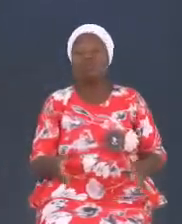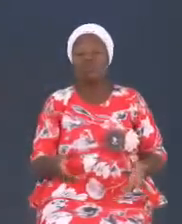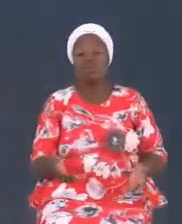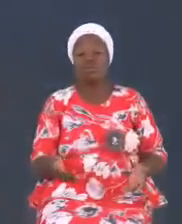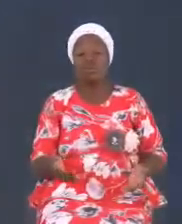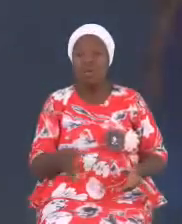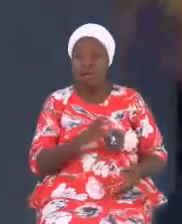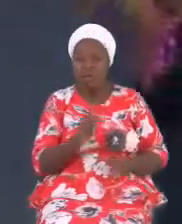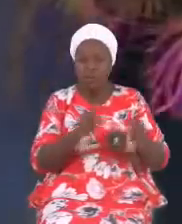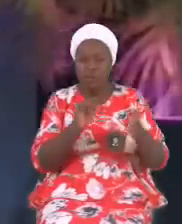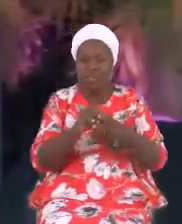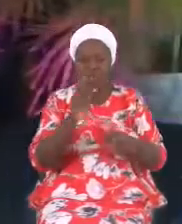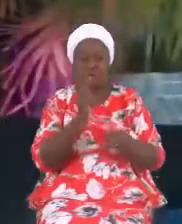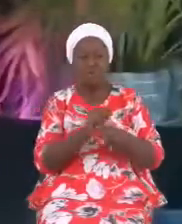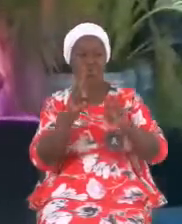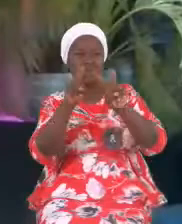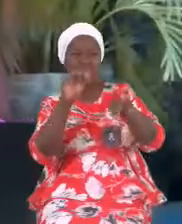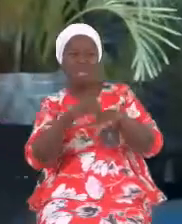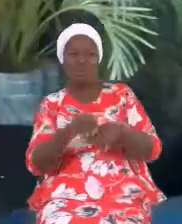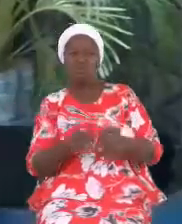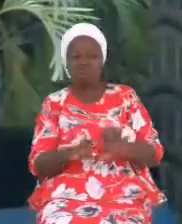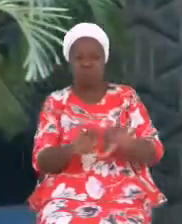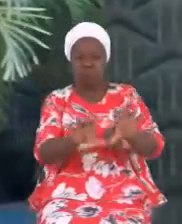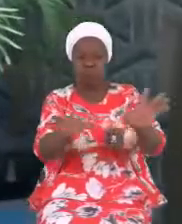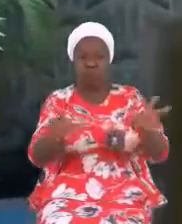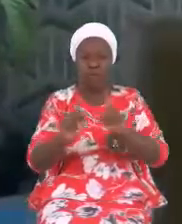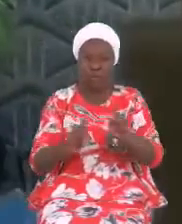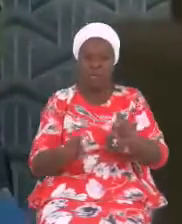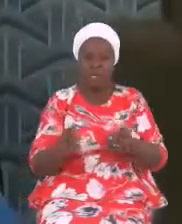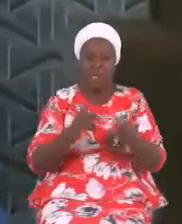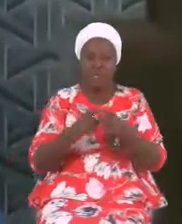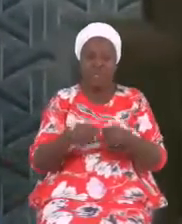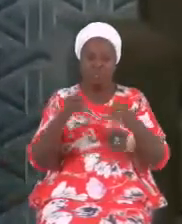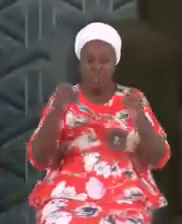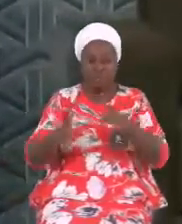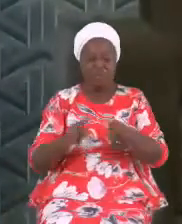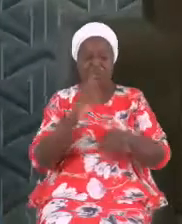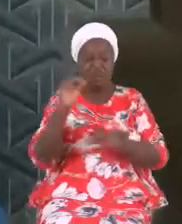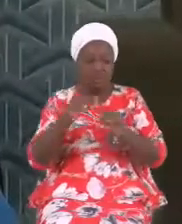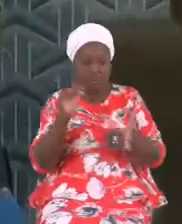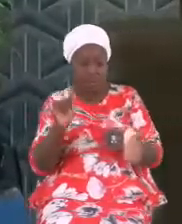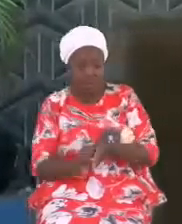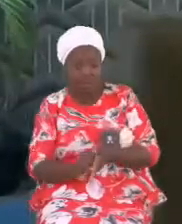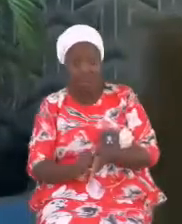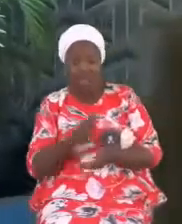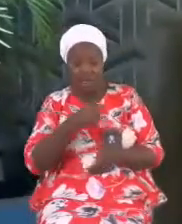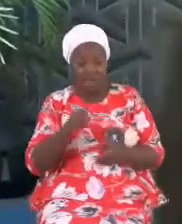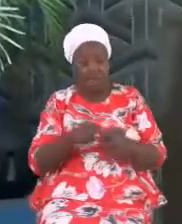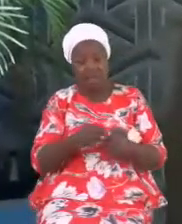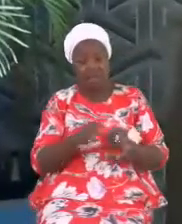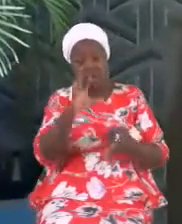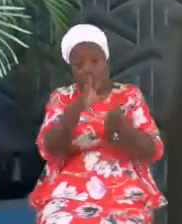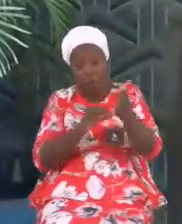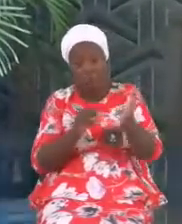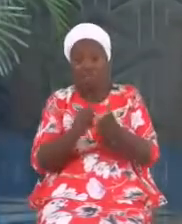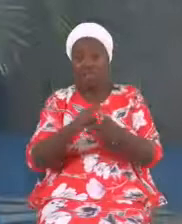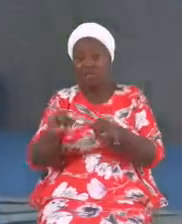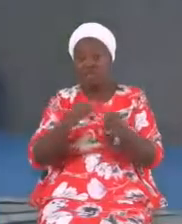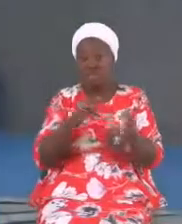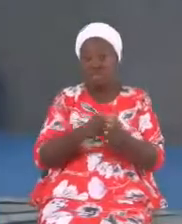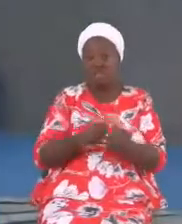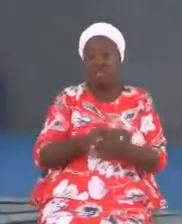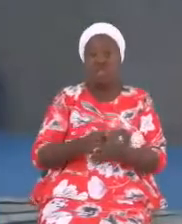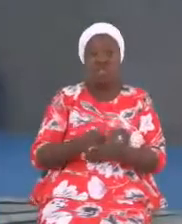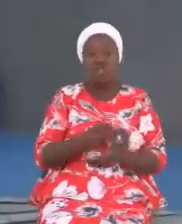at the majority is doing that, and they do that for the majority, they'll be